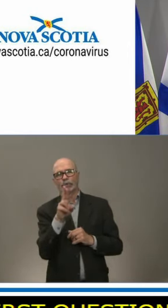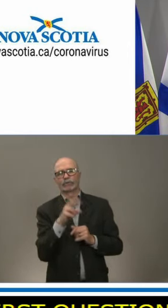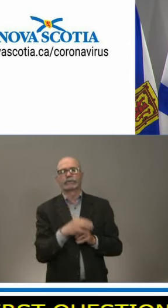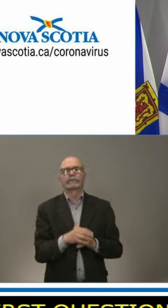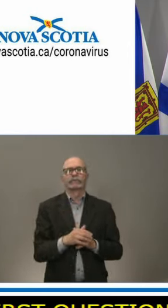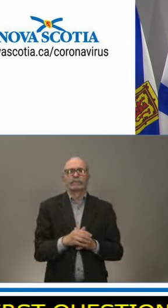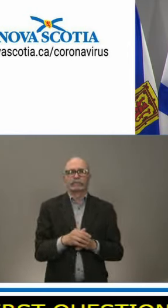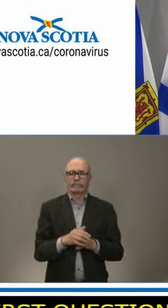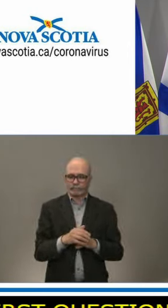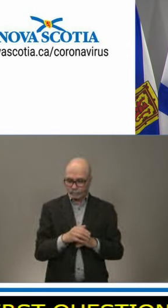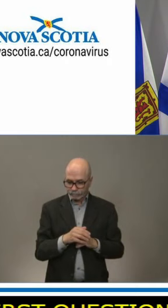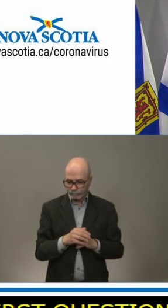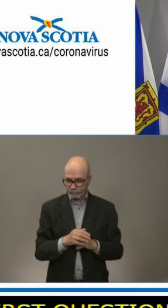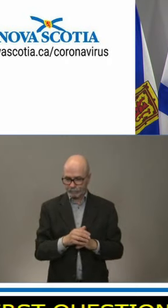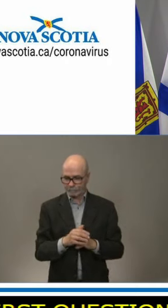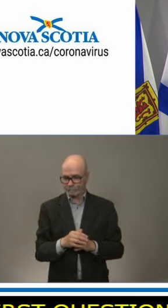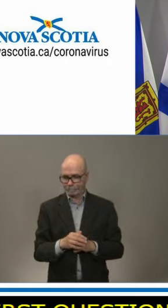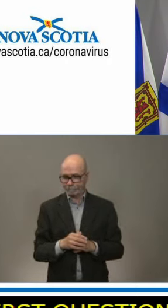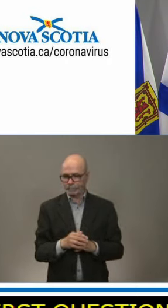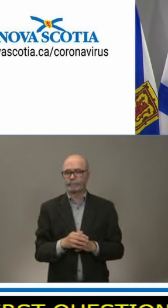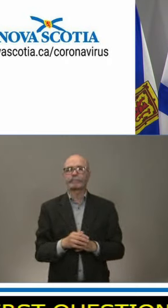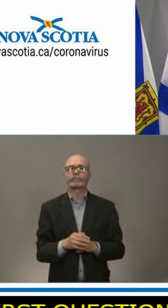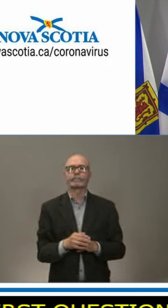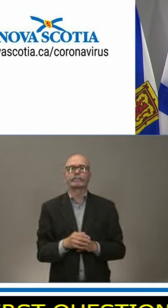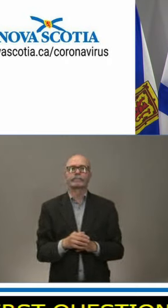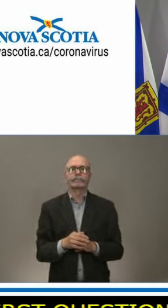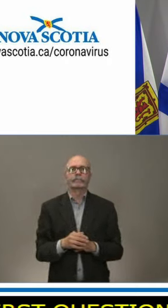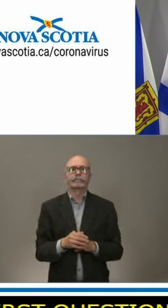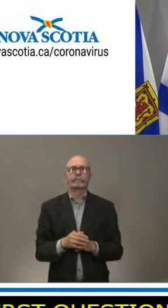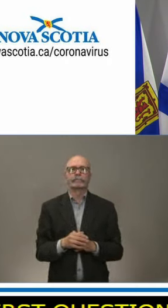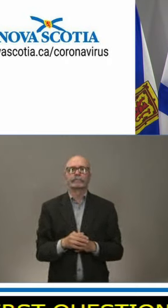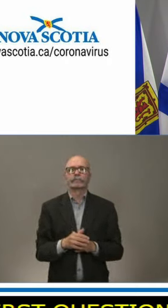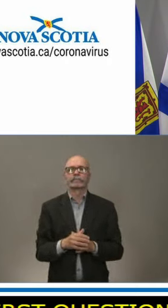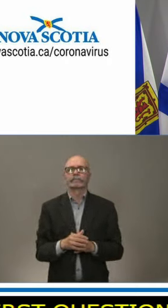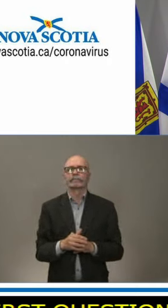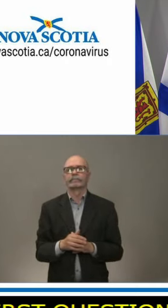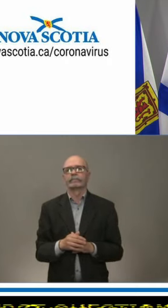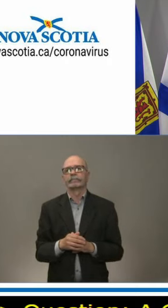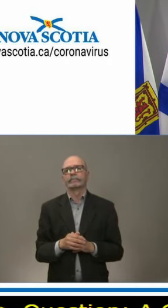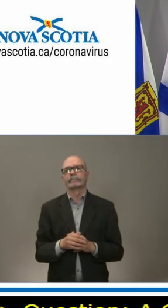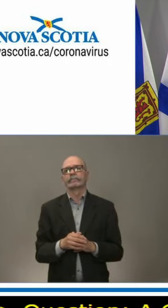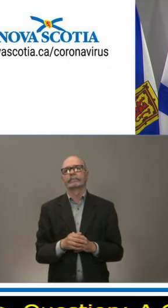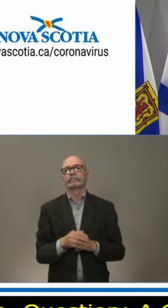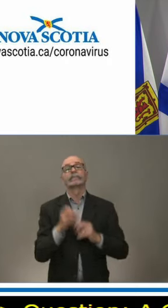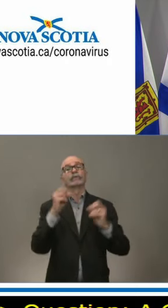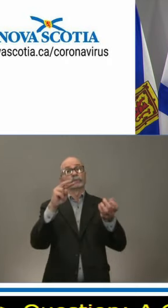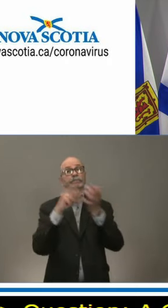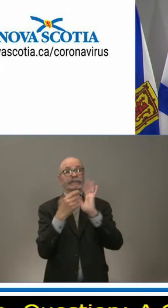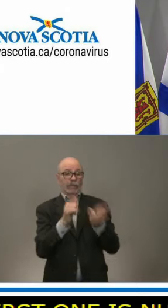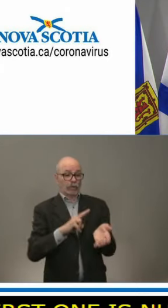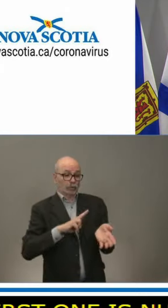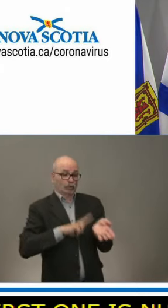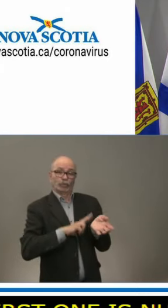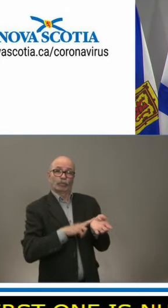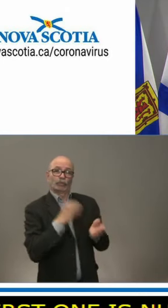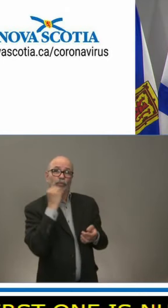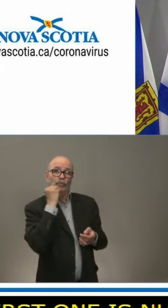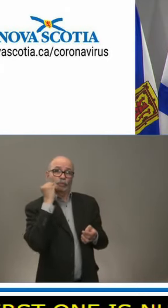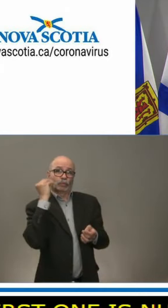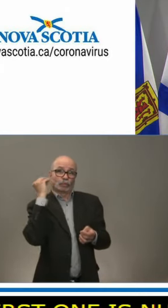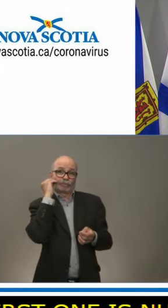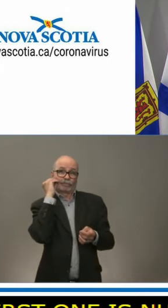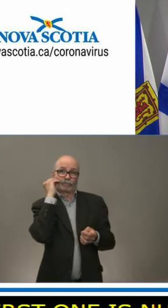directive yesterday. I'm wondering whether or not all workers in nursing homes should now be required to wear PPE.